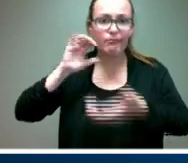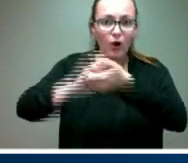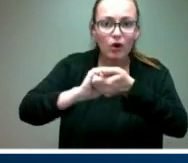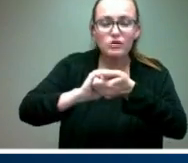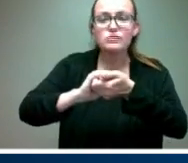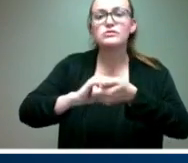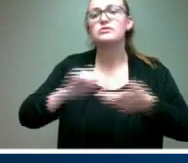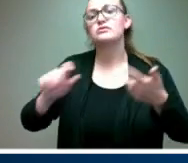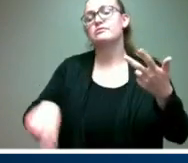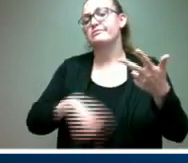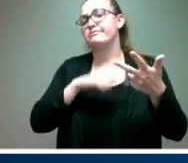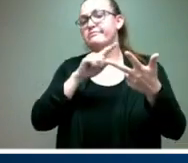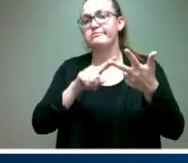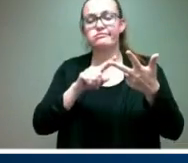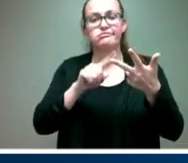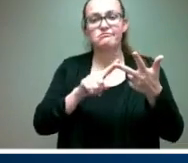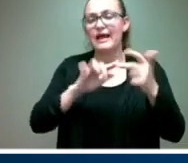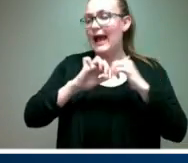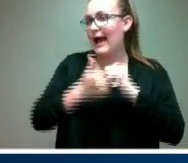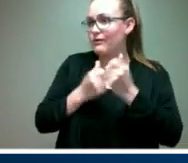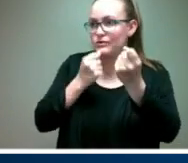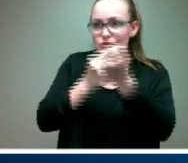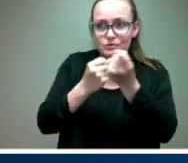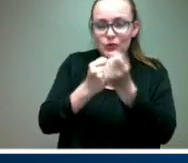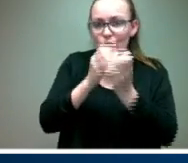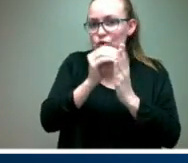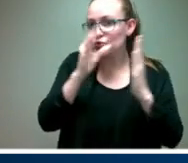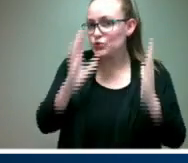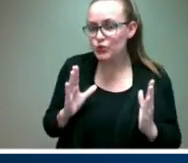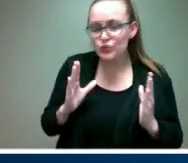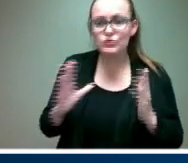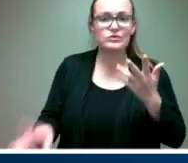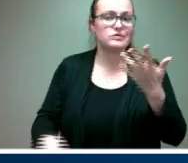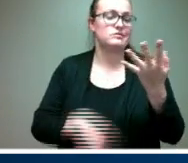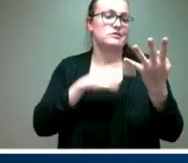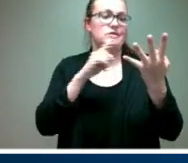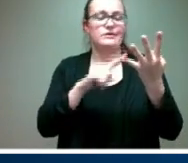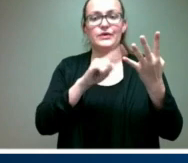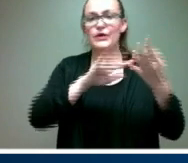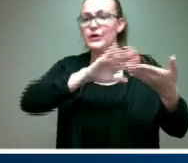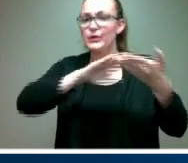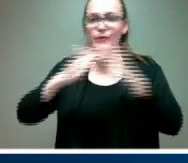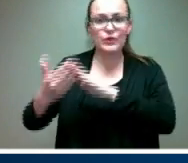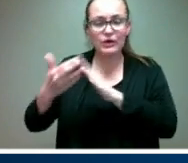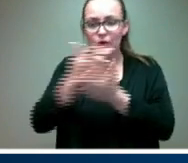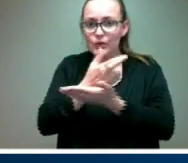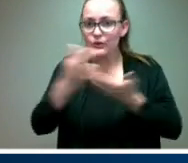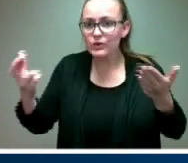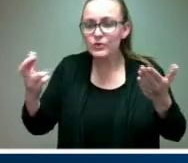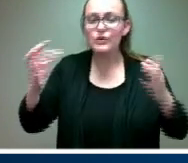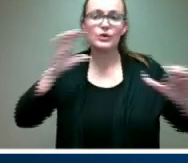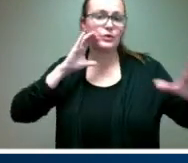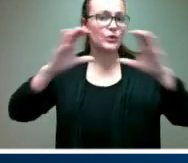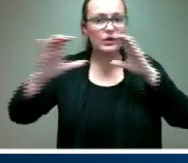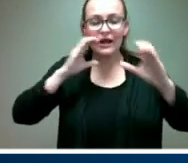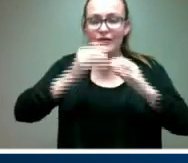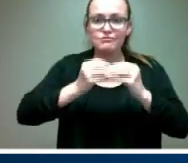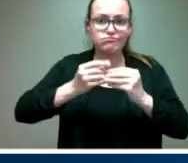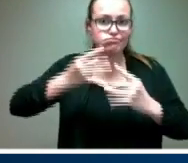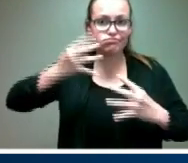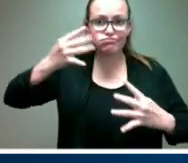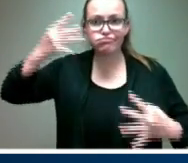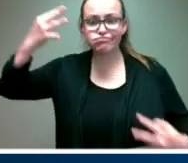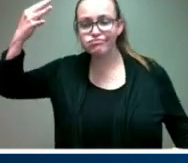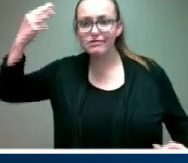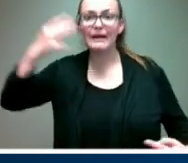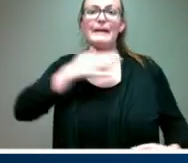food resources. How do you support your students? Community resources, communications. Please let that